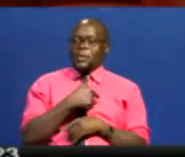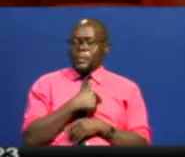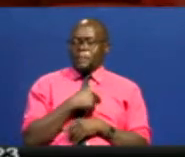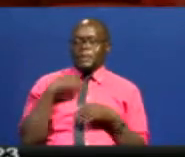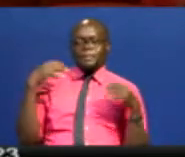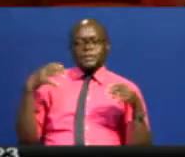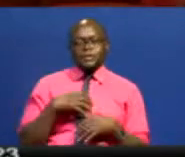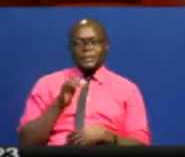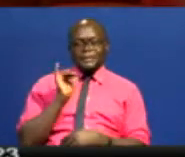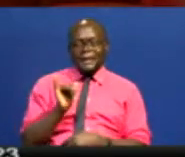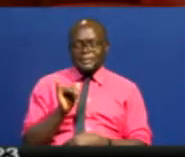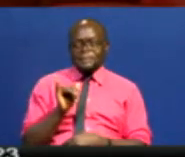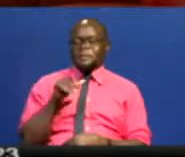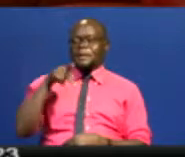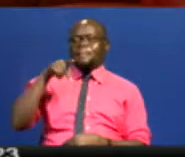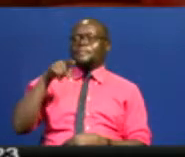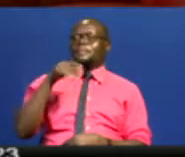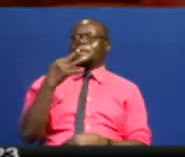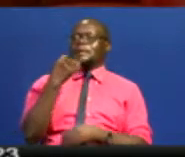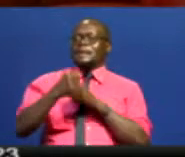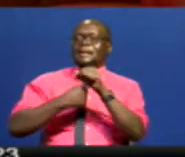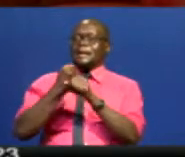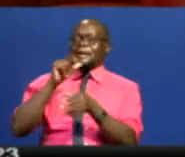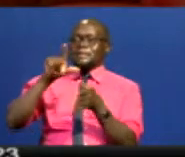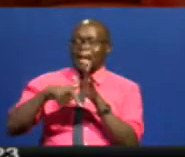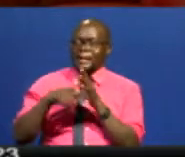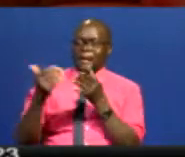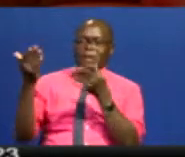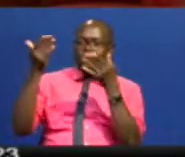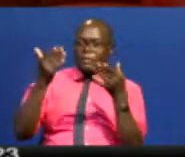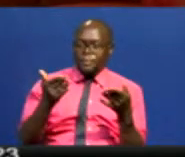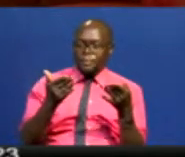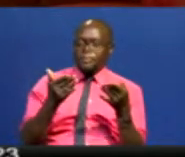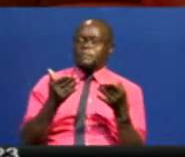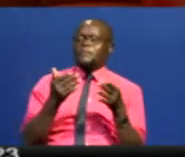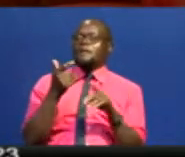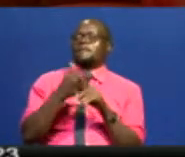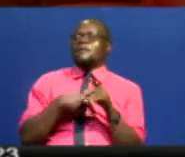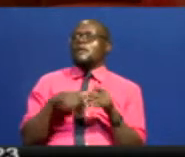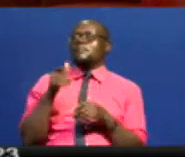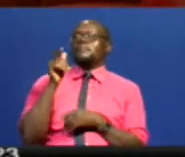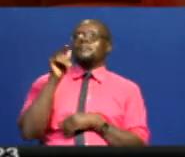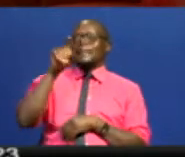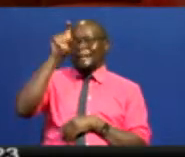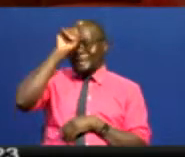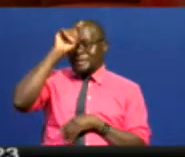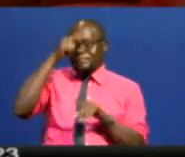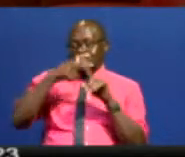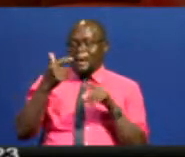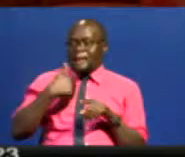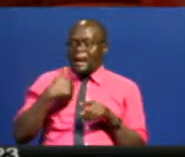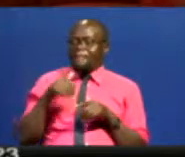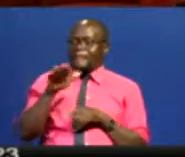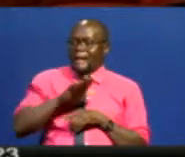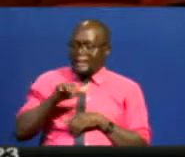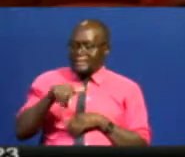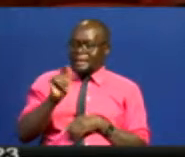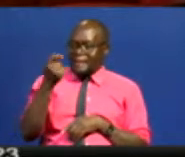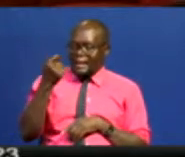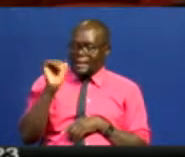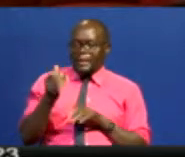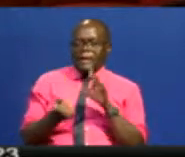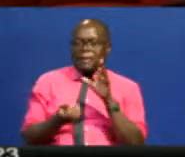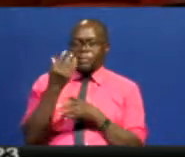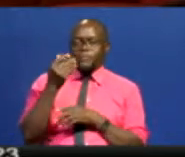that 2 years down the line, we'll be importing rice from Egypt. And yet, we have areas in our country that can